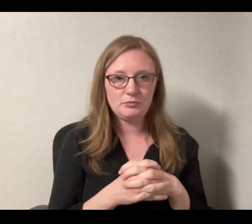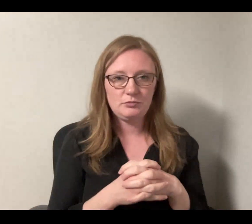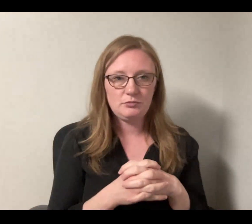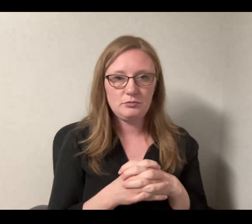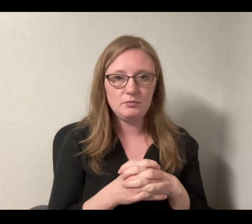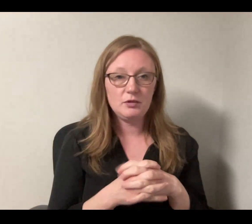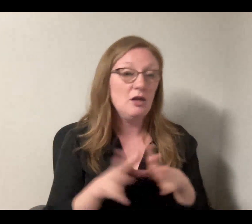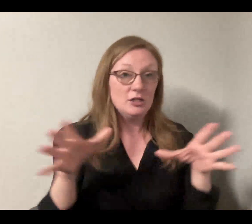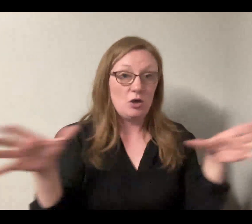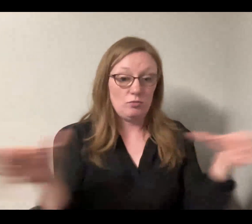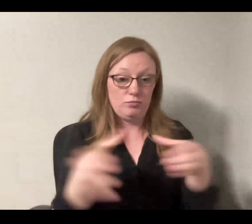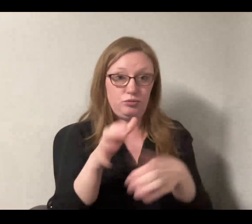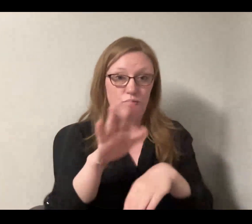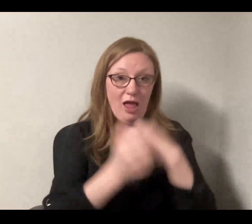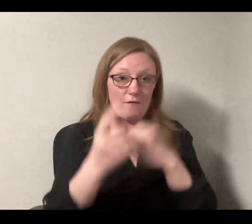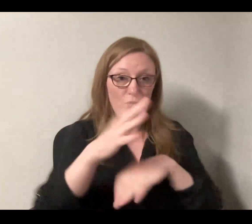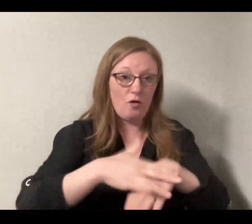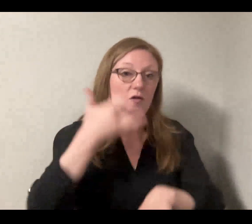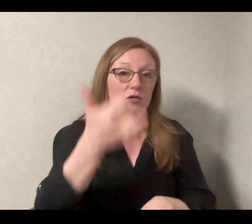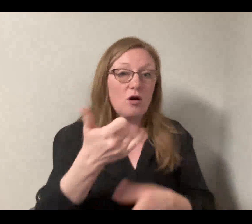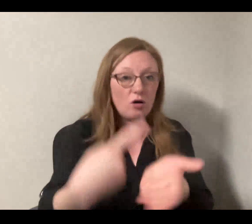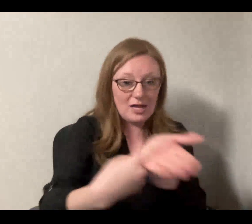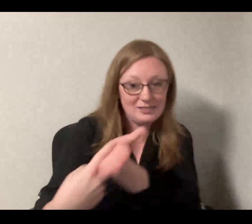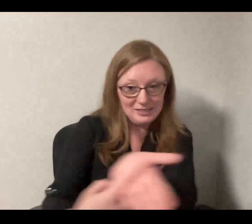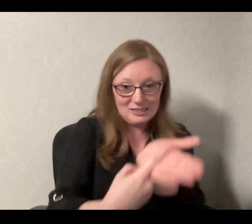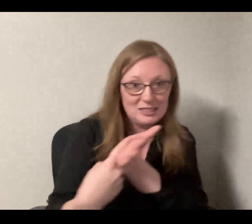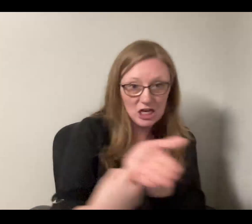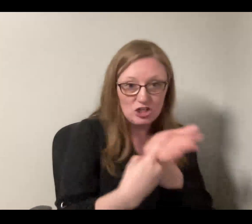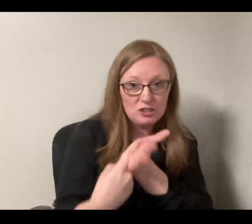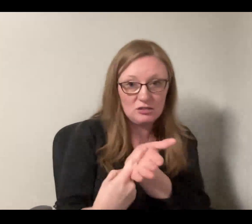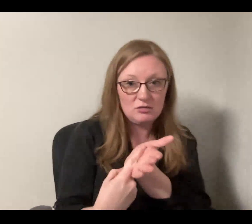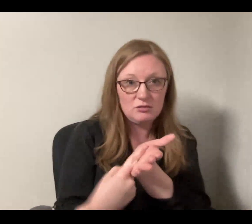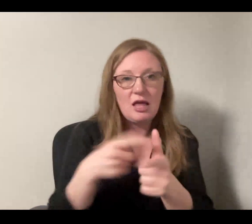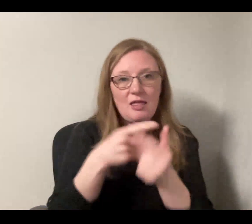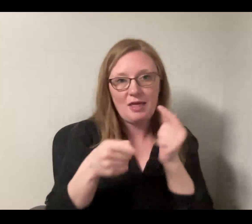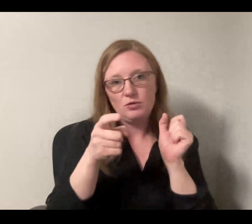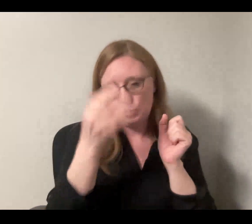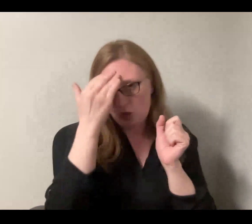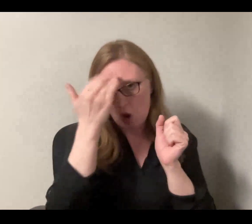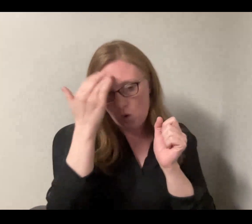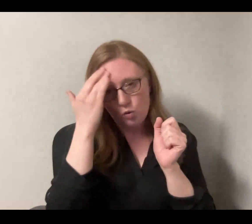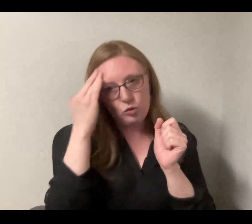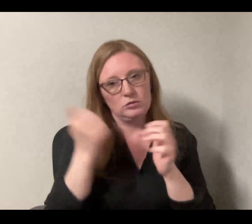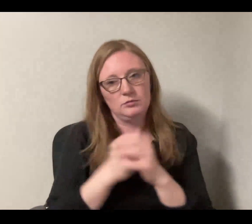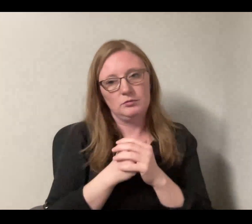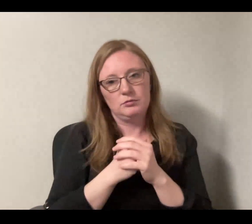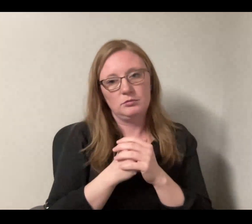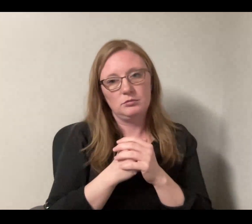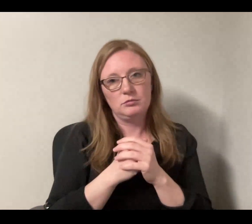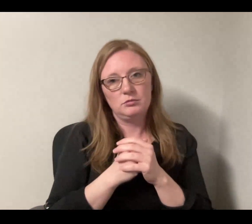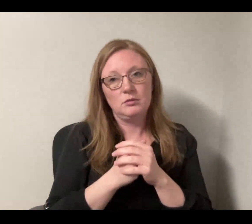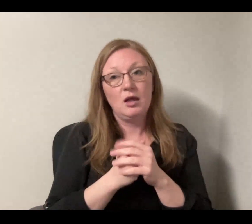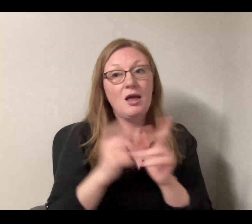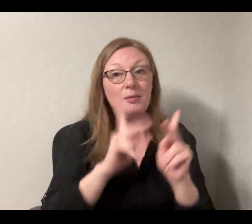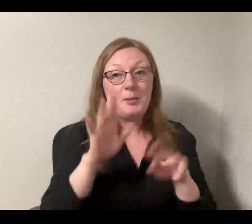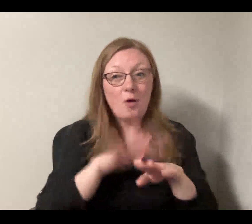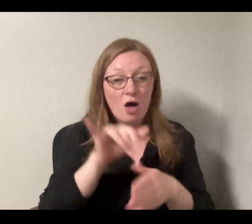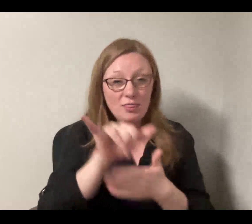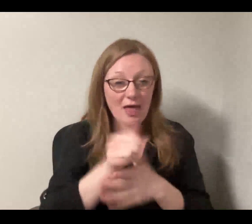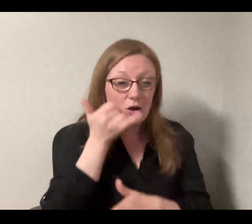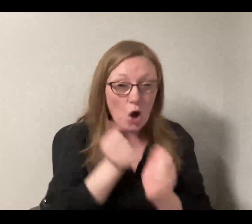on a call and you go in there and have a discussion, and they're gonna, the people that are on the